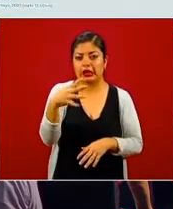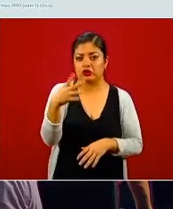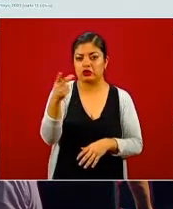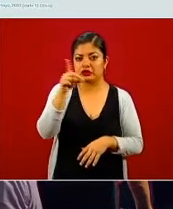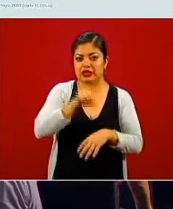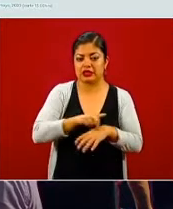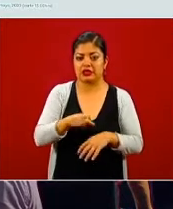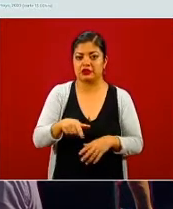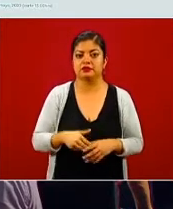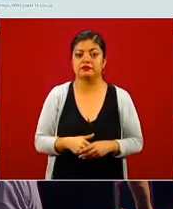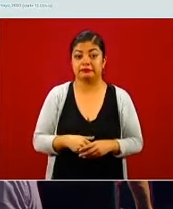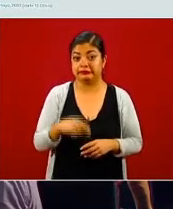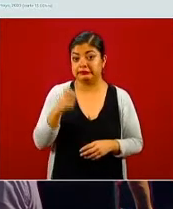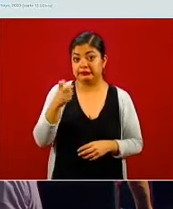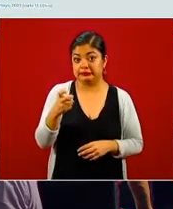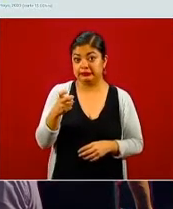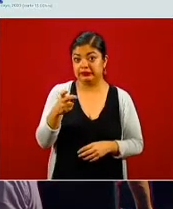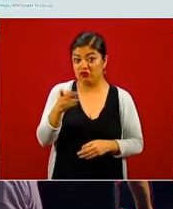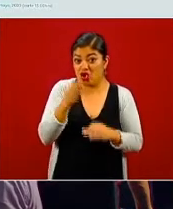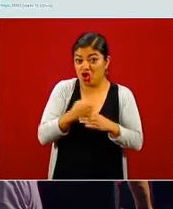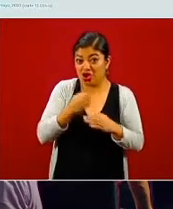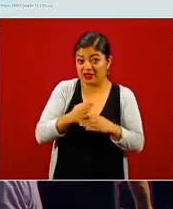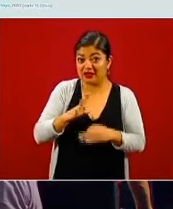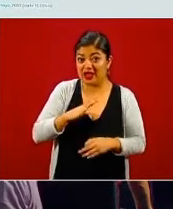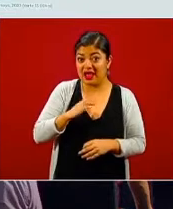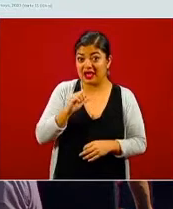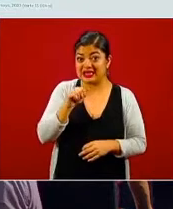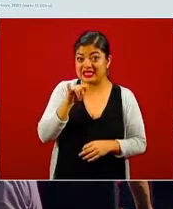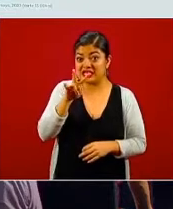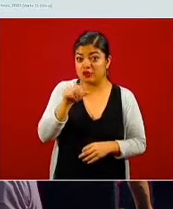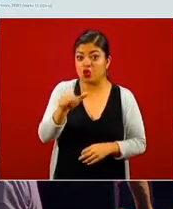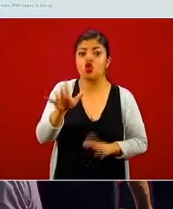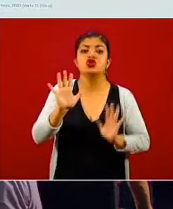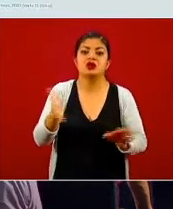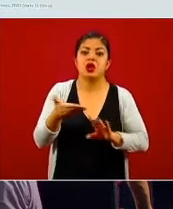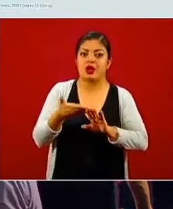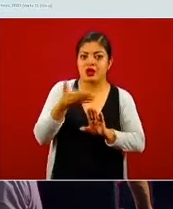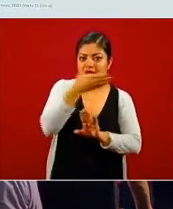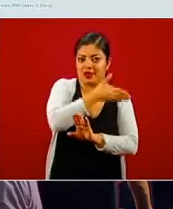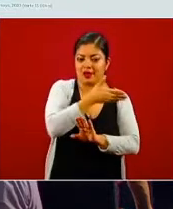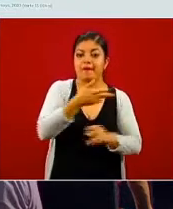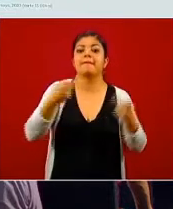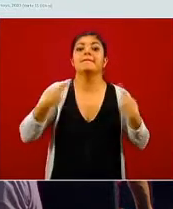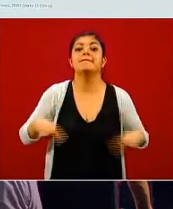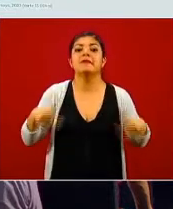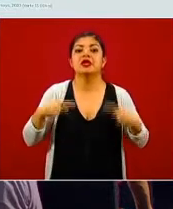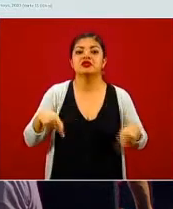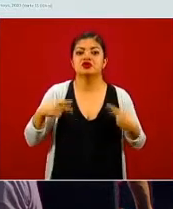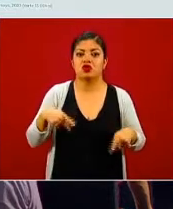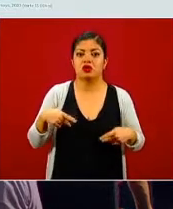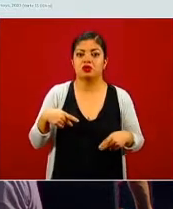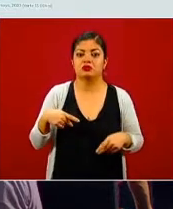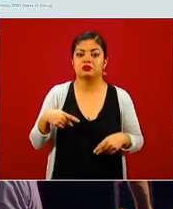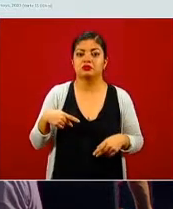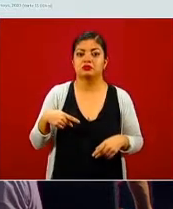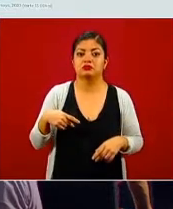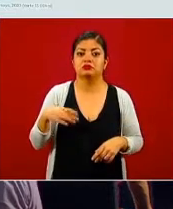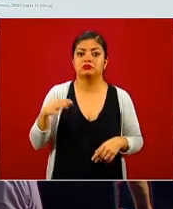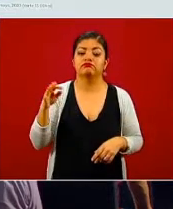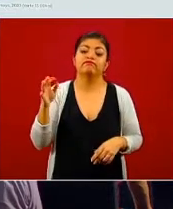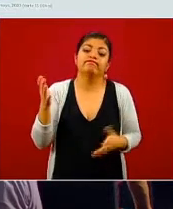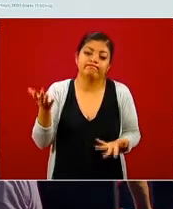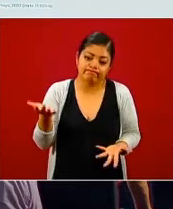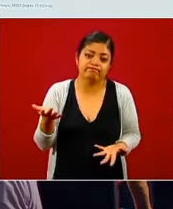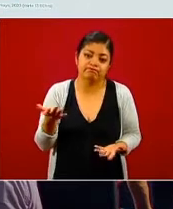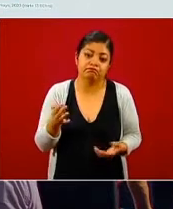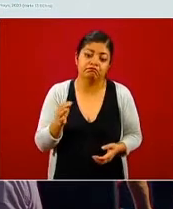this curve, right about to right here. This is the active epidemic. This back here, this is what has already happened.